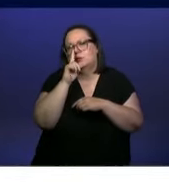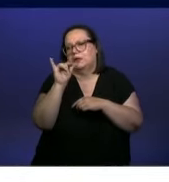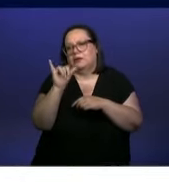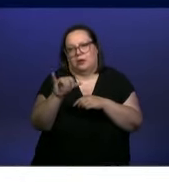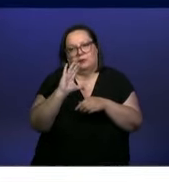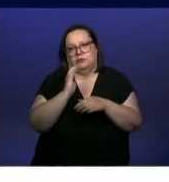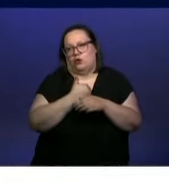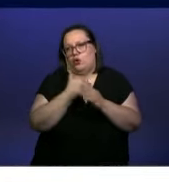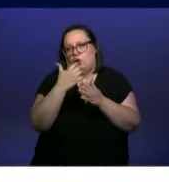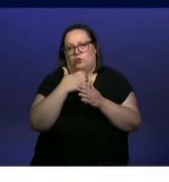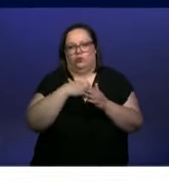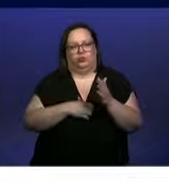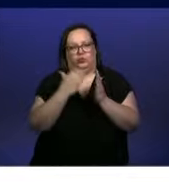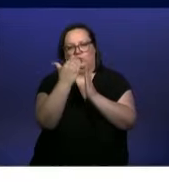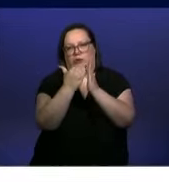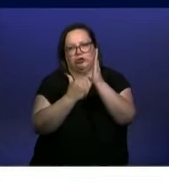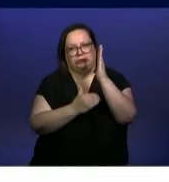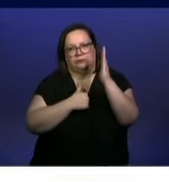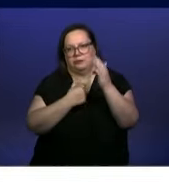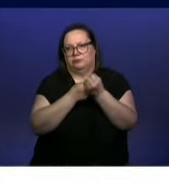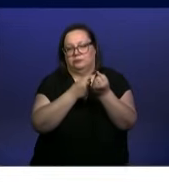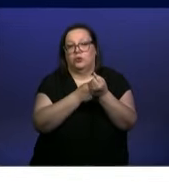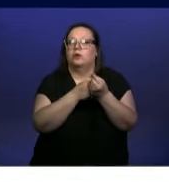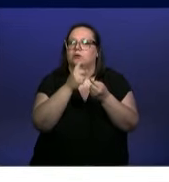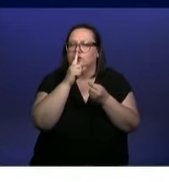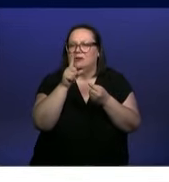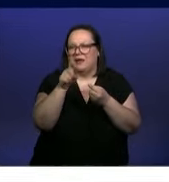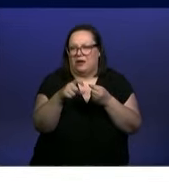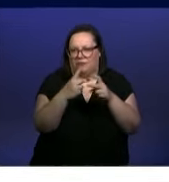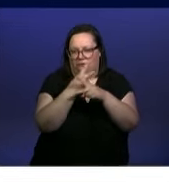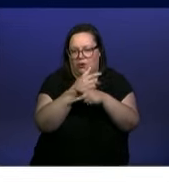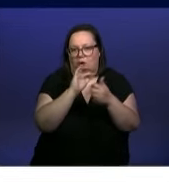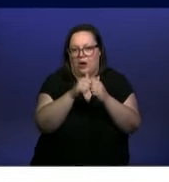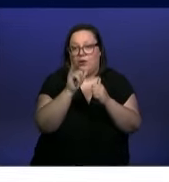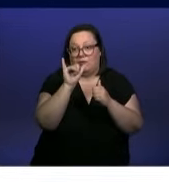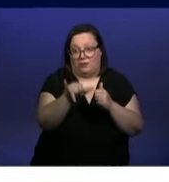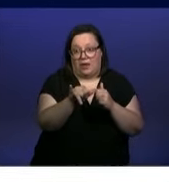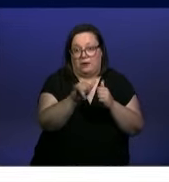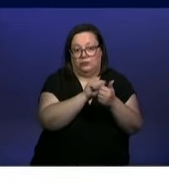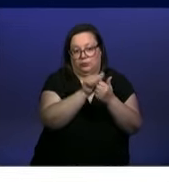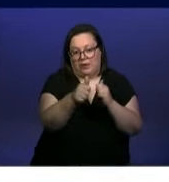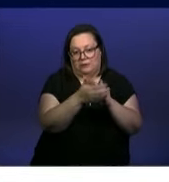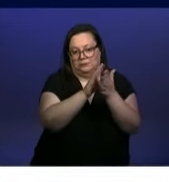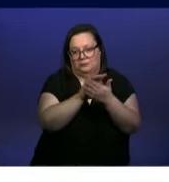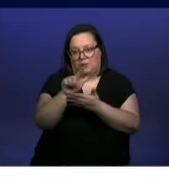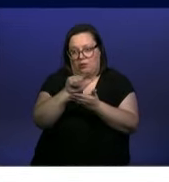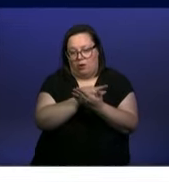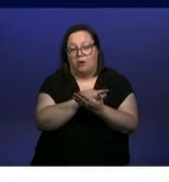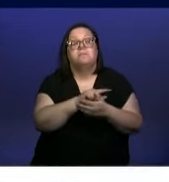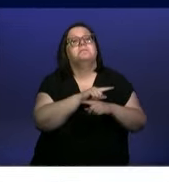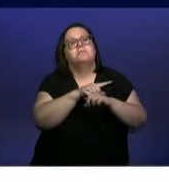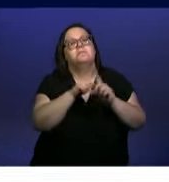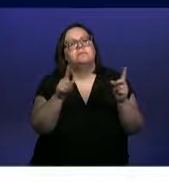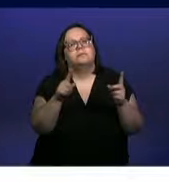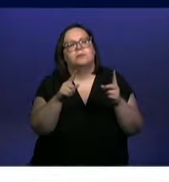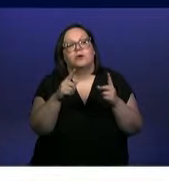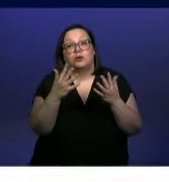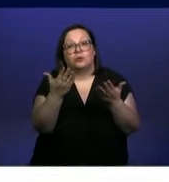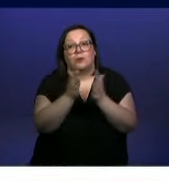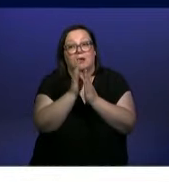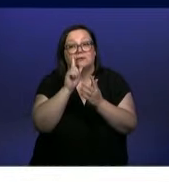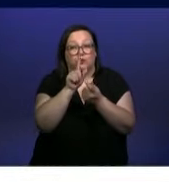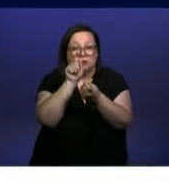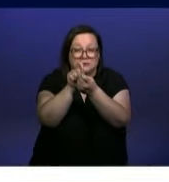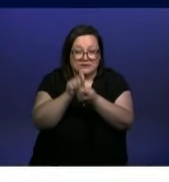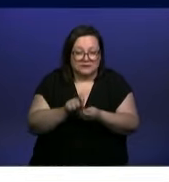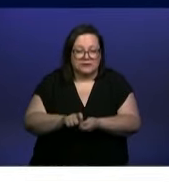list, which I supported, and we've got to figure out a way to get that into law. Now, you asked for some specifics, and I'd like to give some specifics that nobody else has even tried to